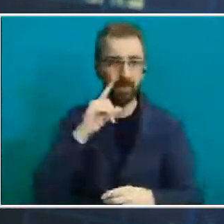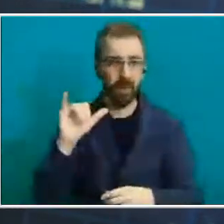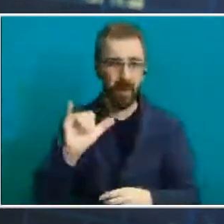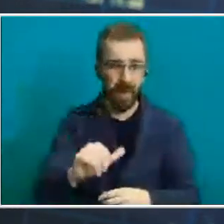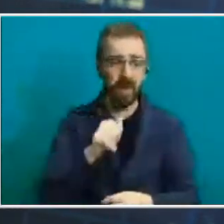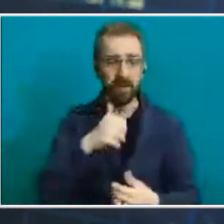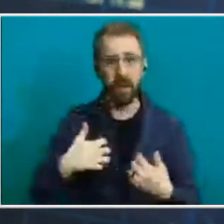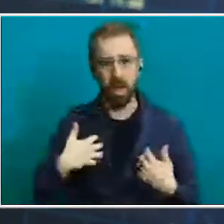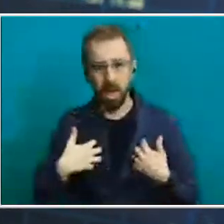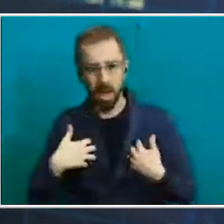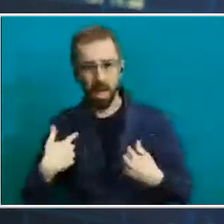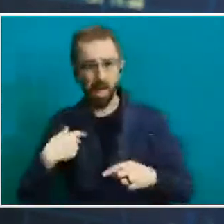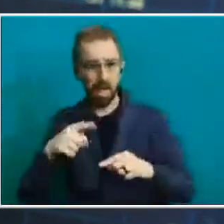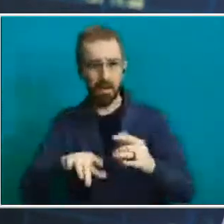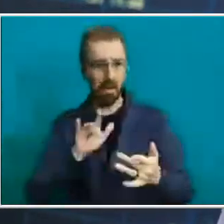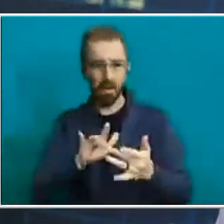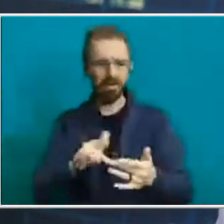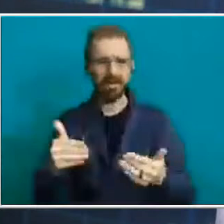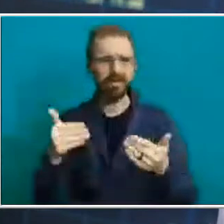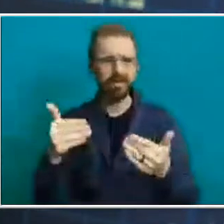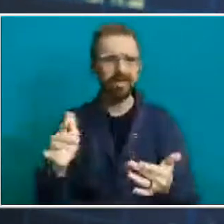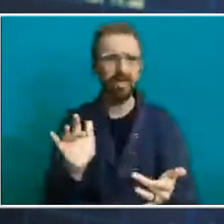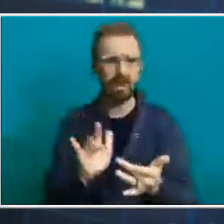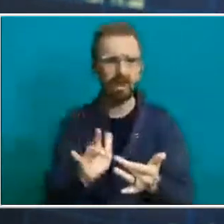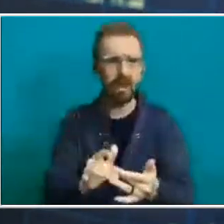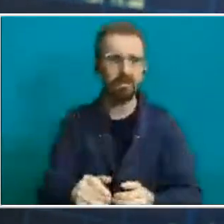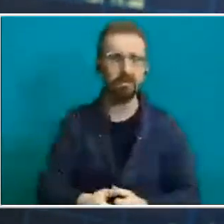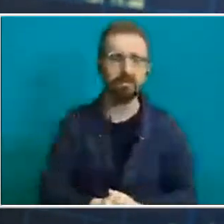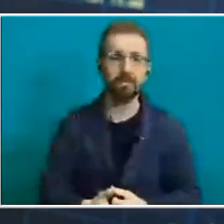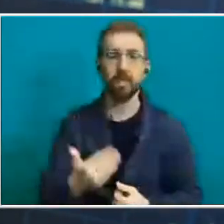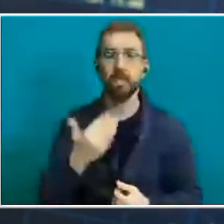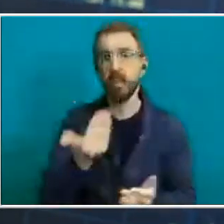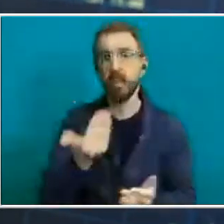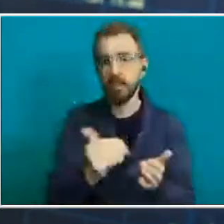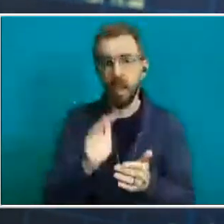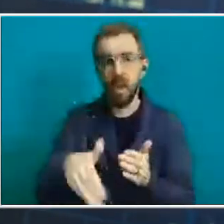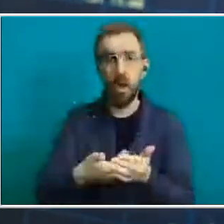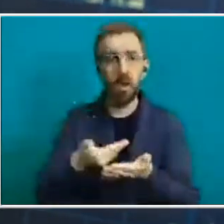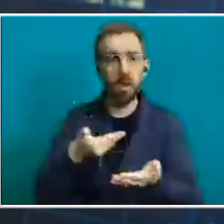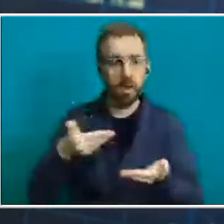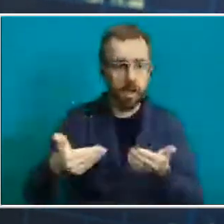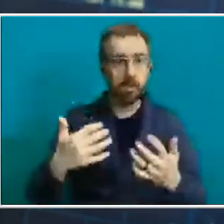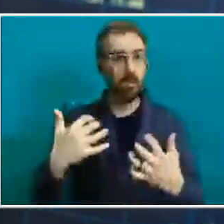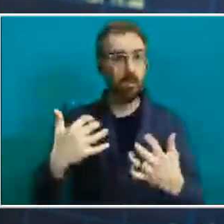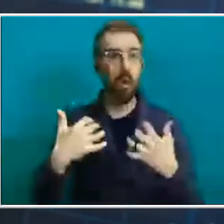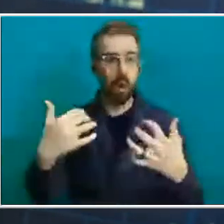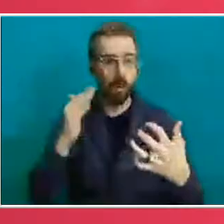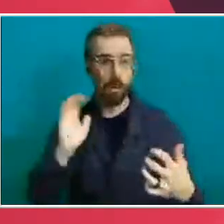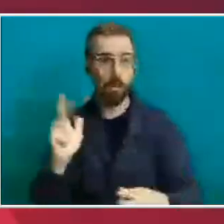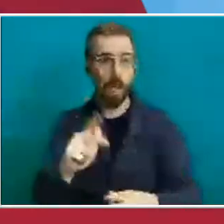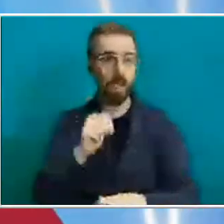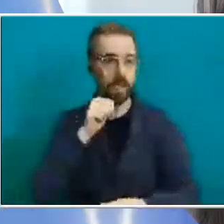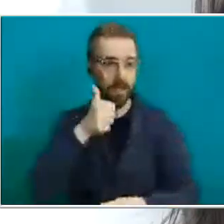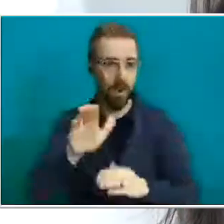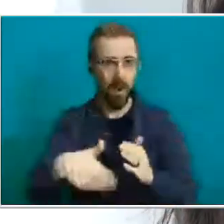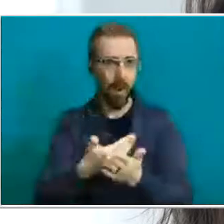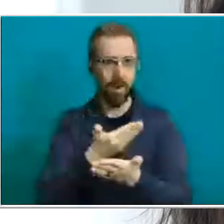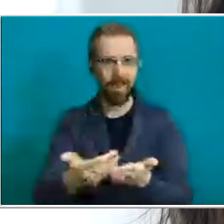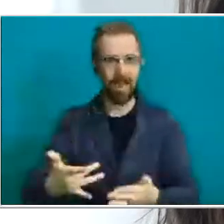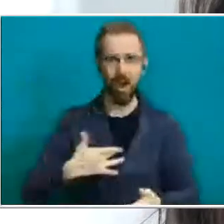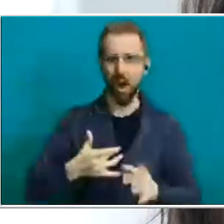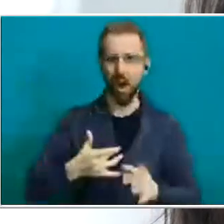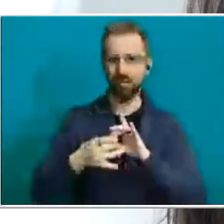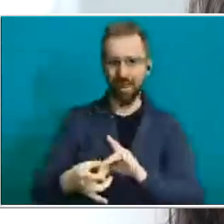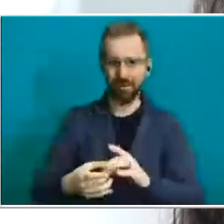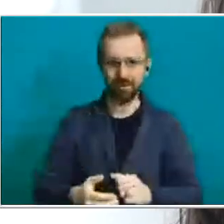out. Don't be afraid. So thanks again to all of our guests and to our audience. We'll be back tomorrow with All Things Heart. Haley Taylor